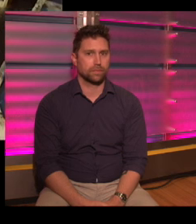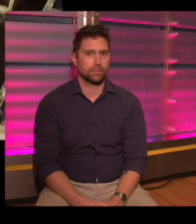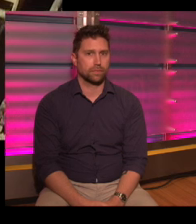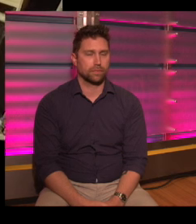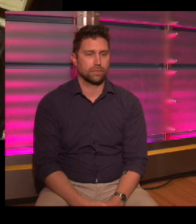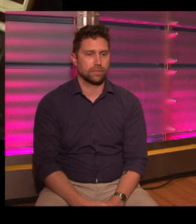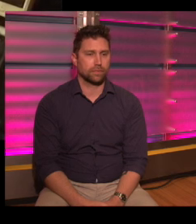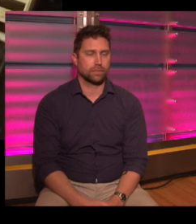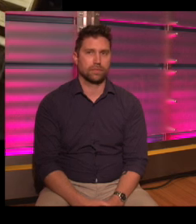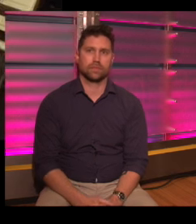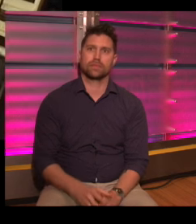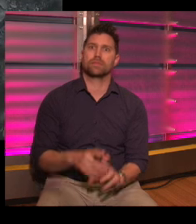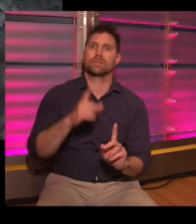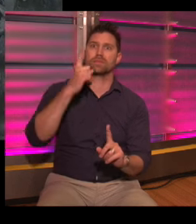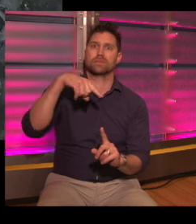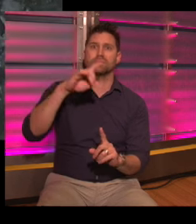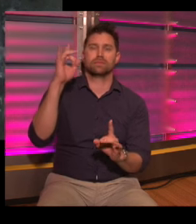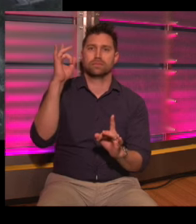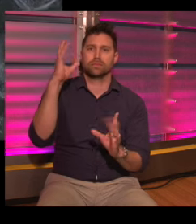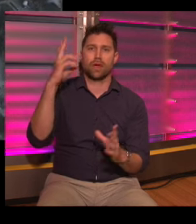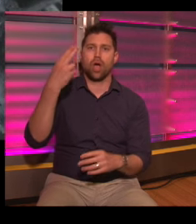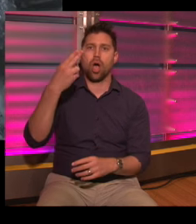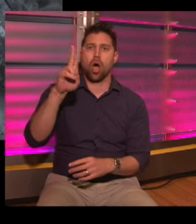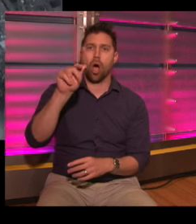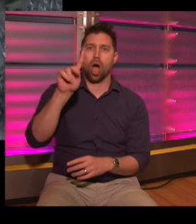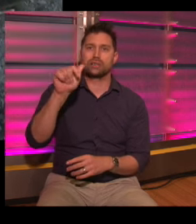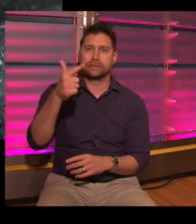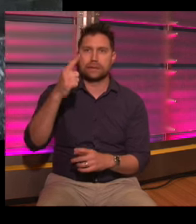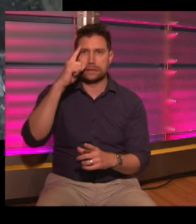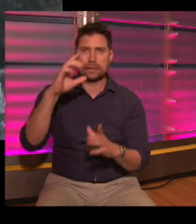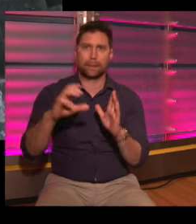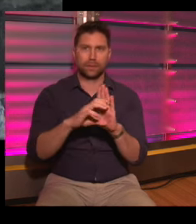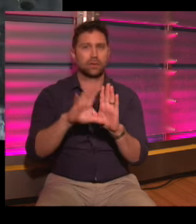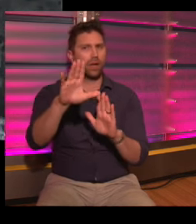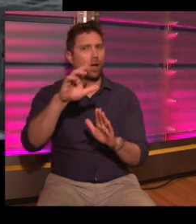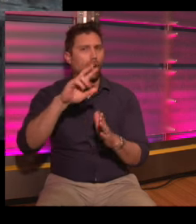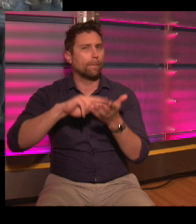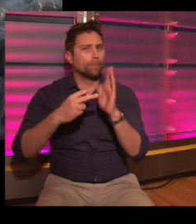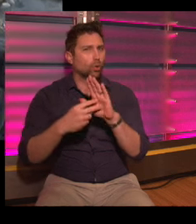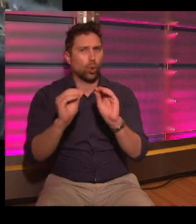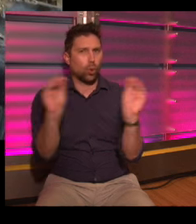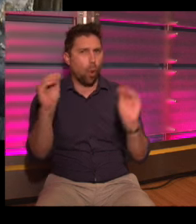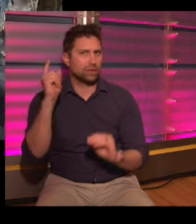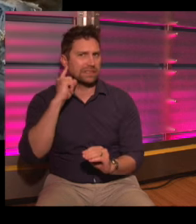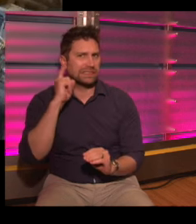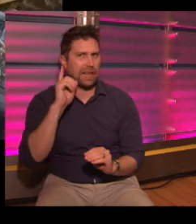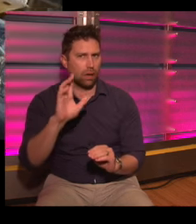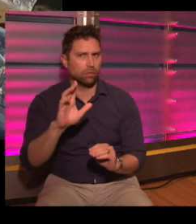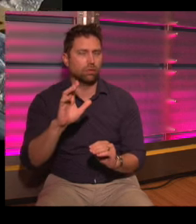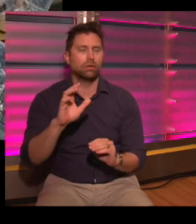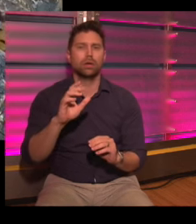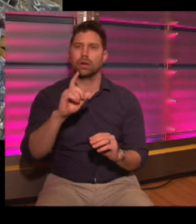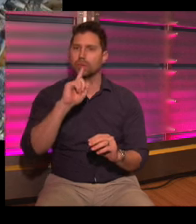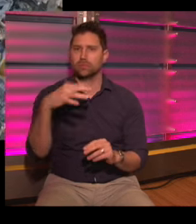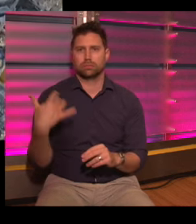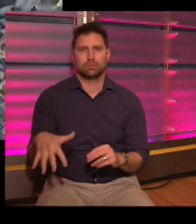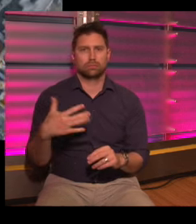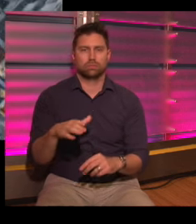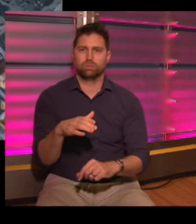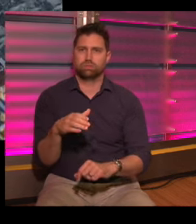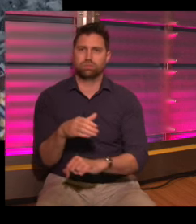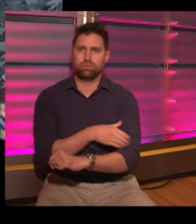I mean, these are haunting images. I purposely left it without sound just to, it's just so, so powerful to